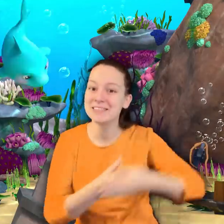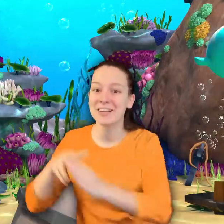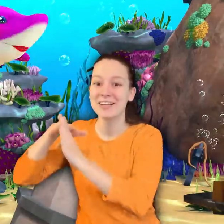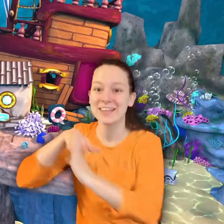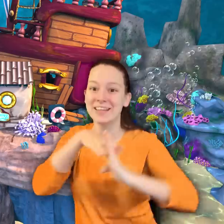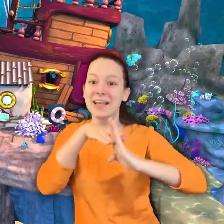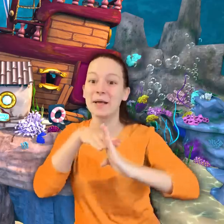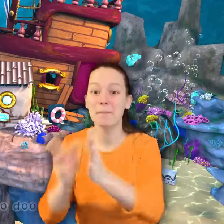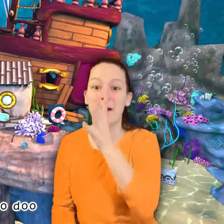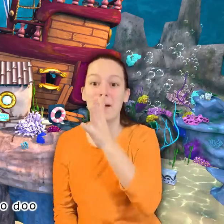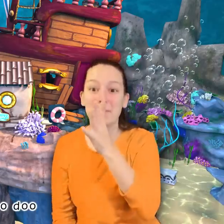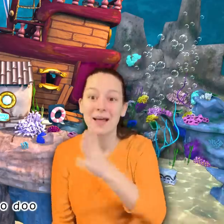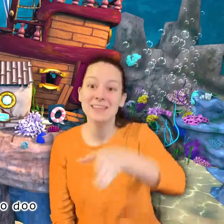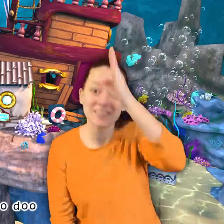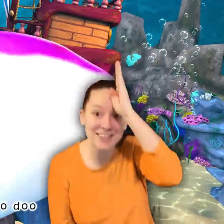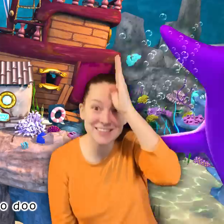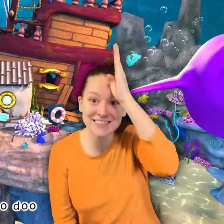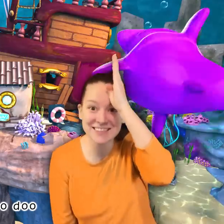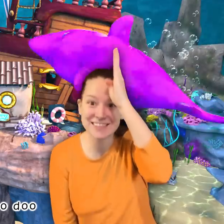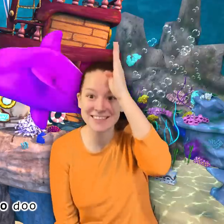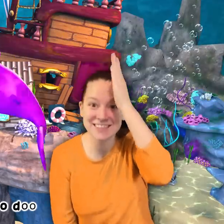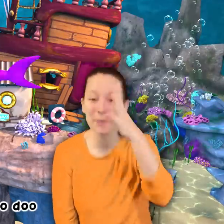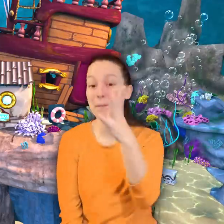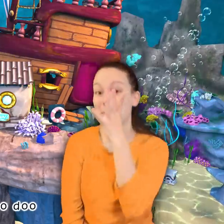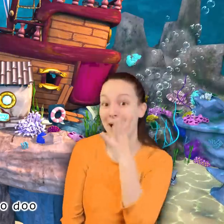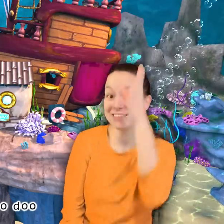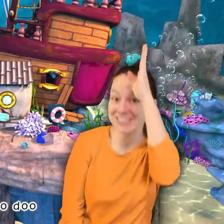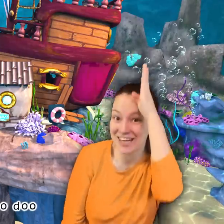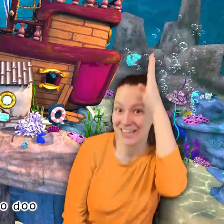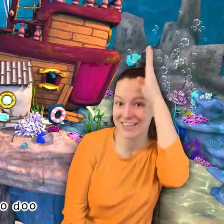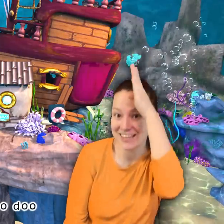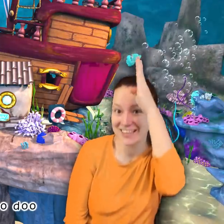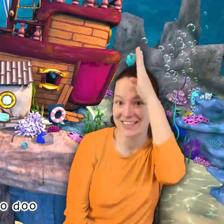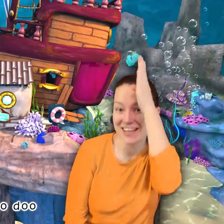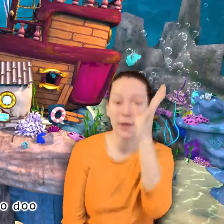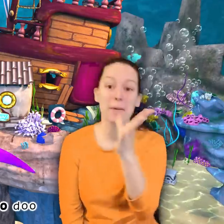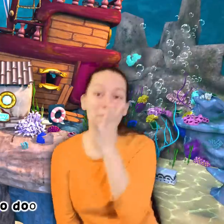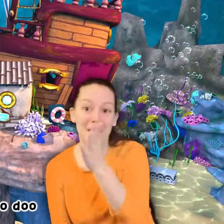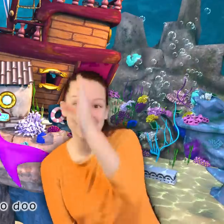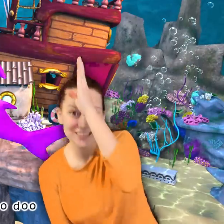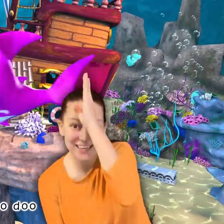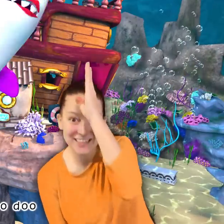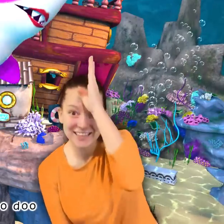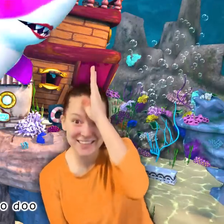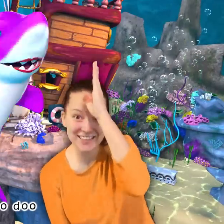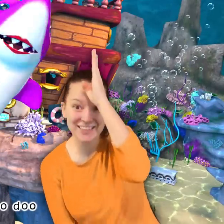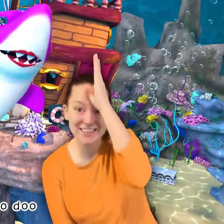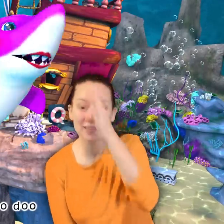baby shark mommy shark mommy sharks sharks